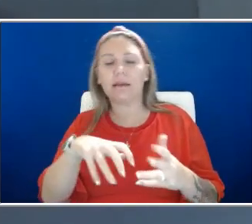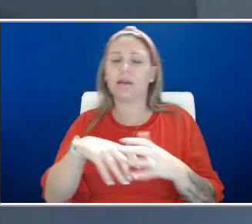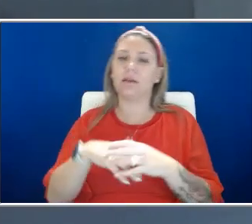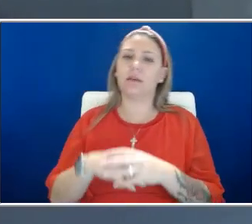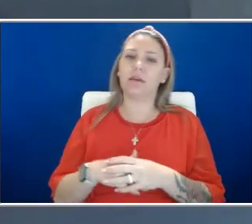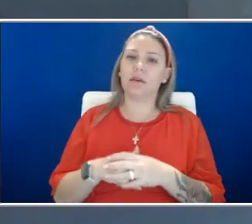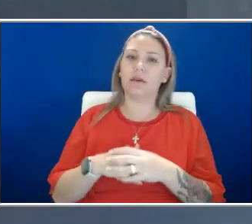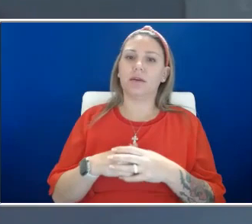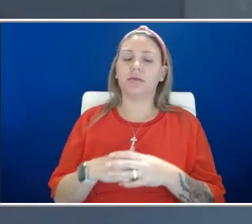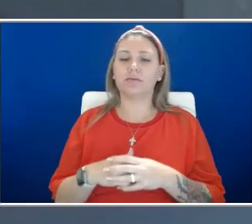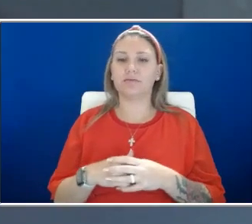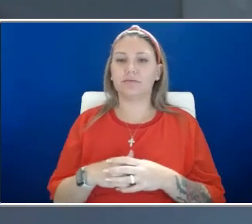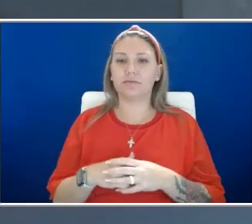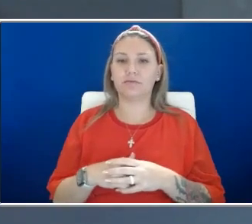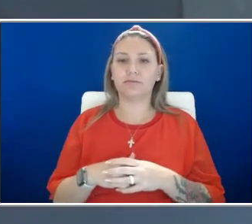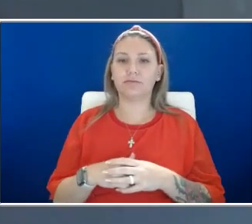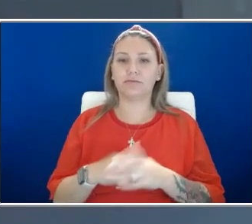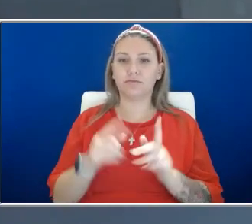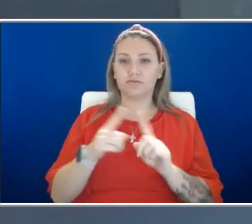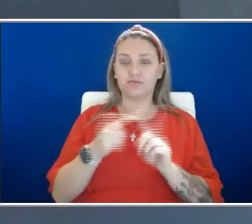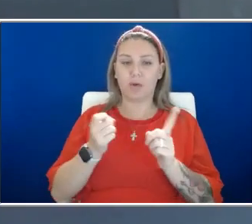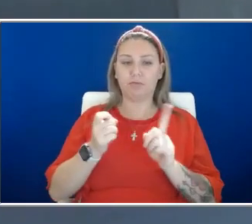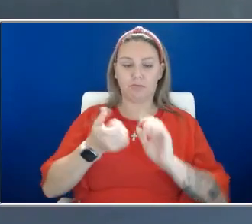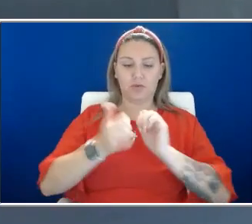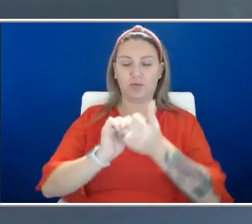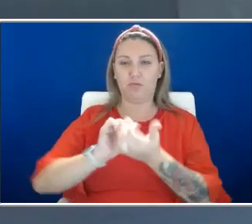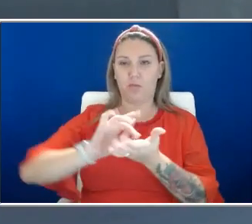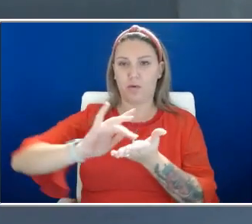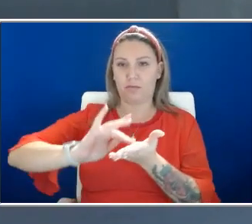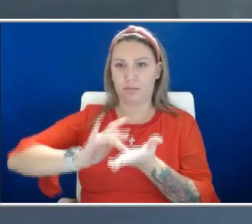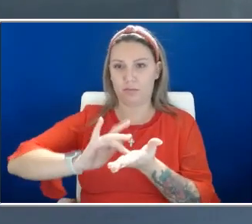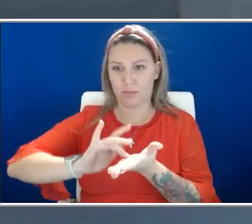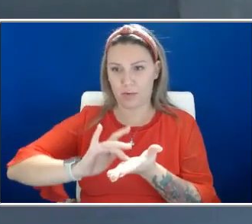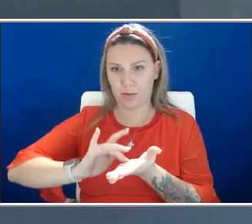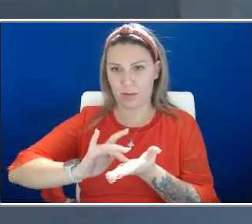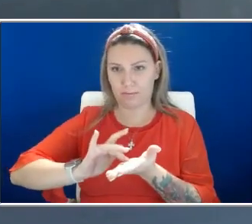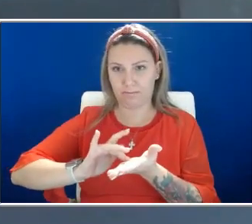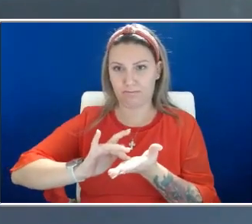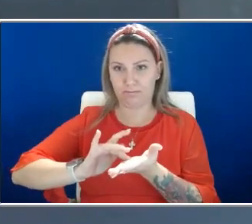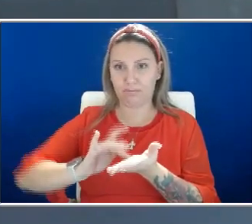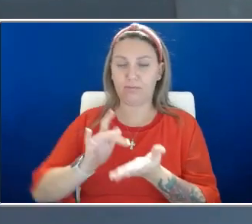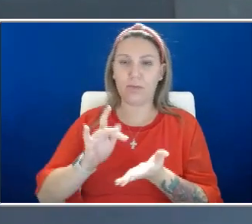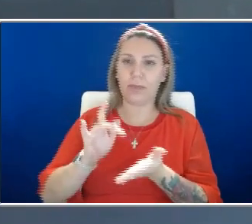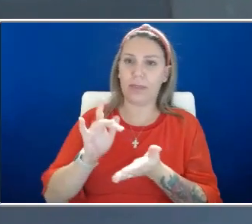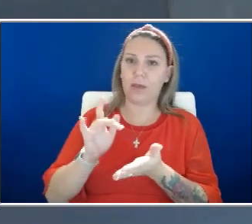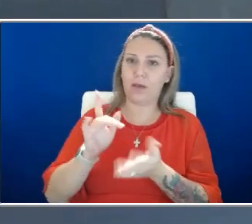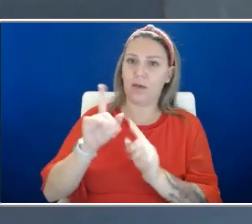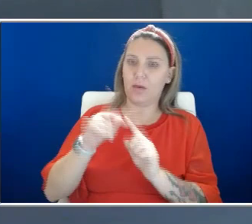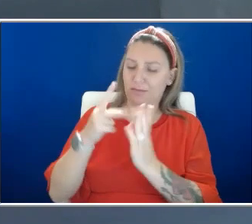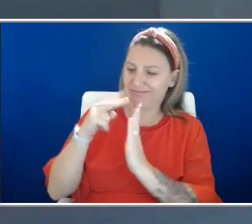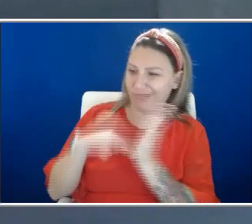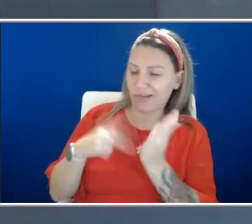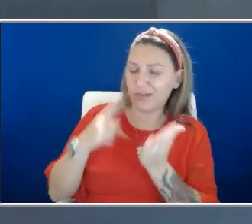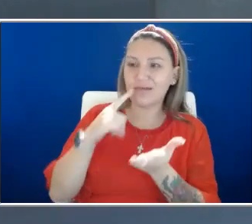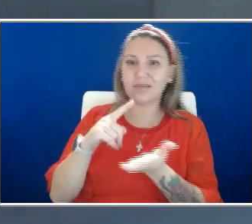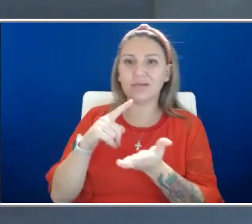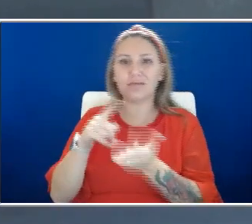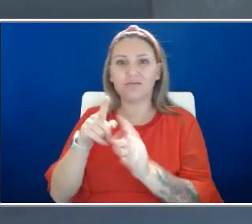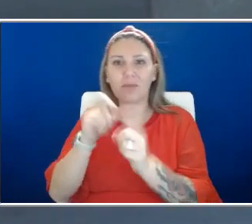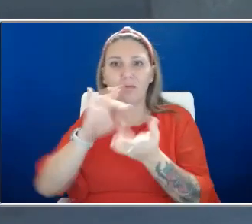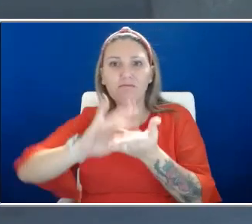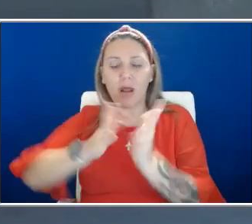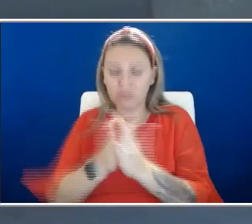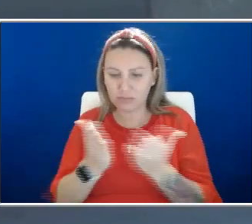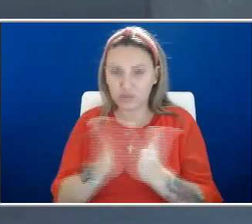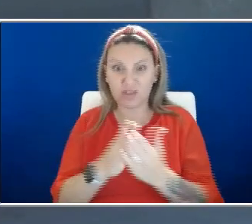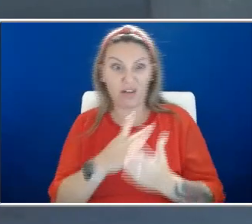because we all know from sports medicine literature that the hotter it is and the more people